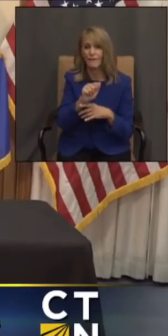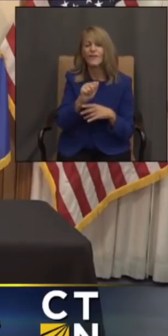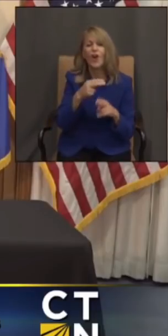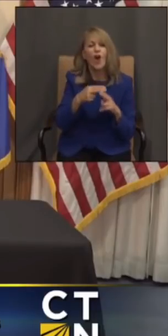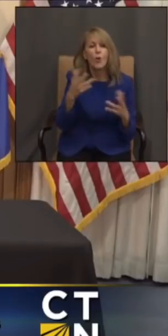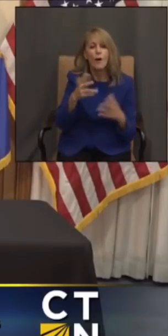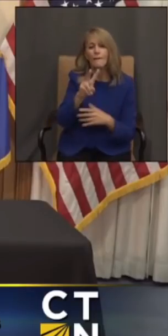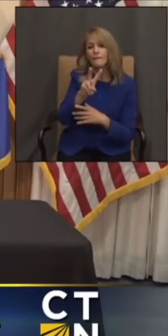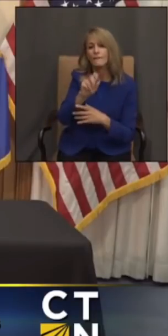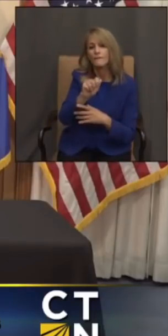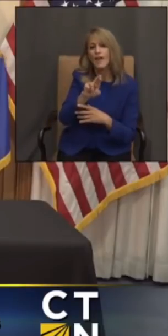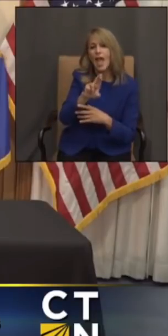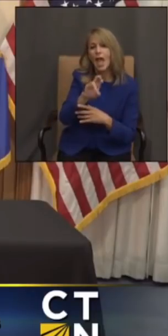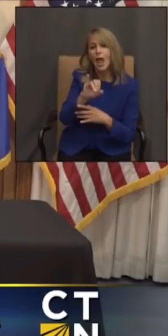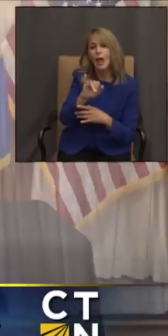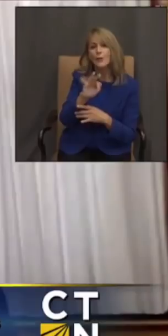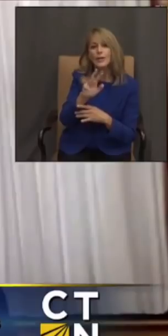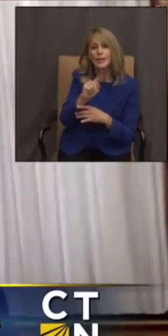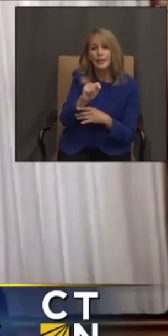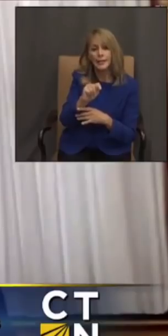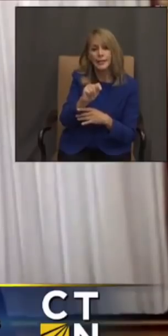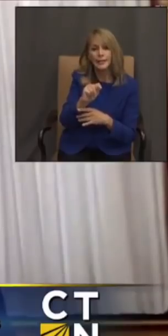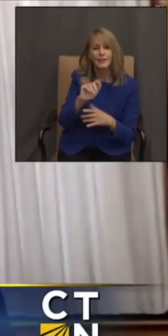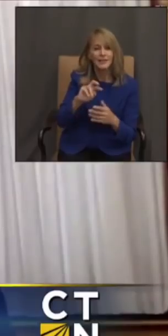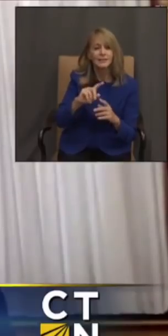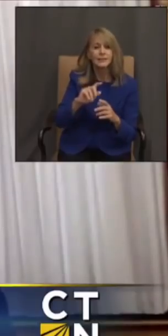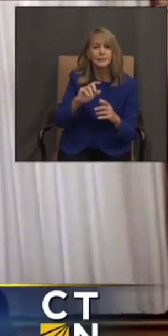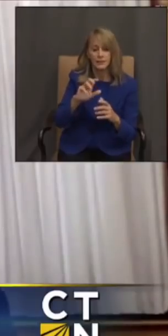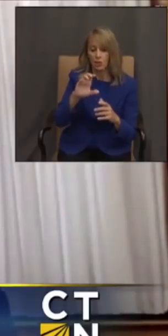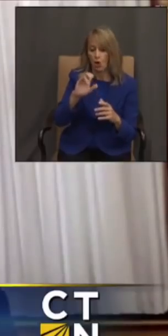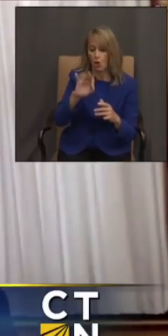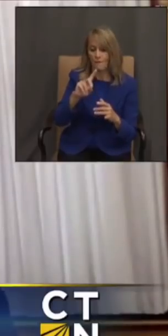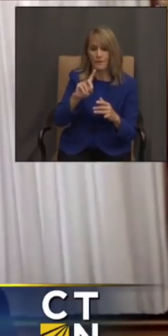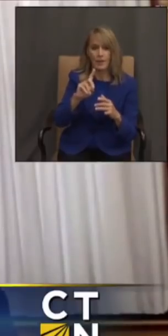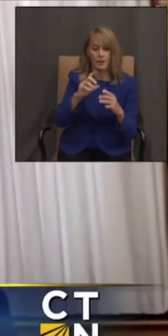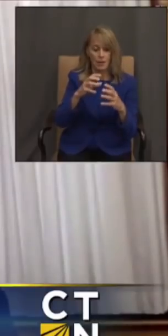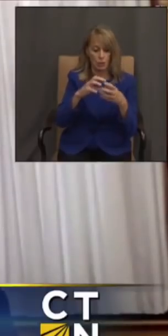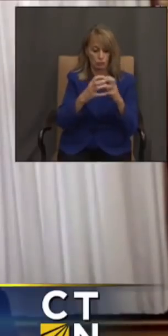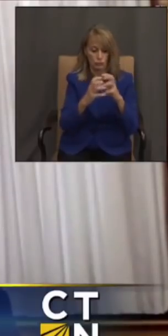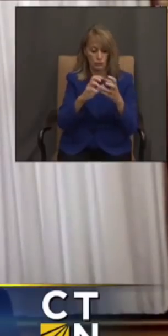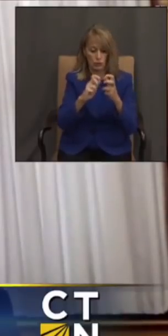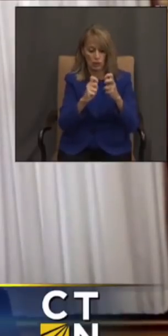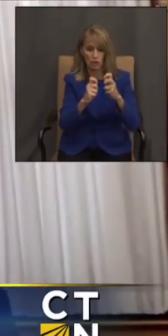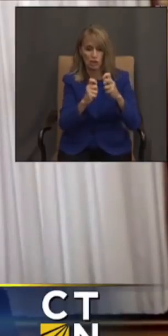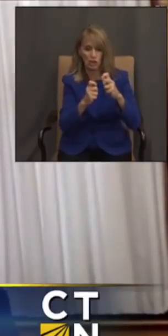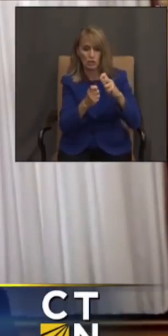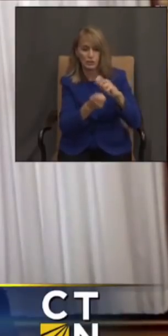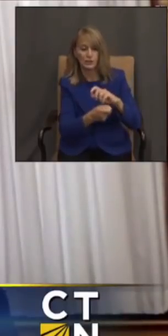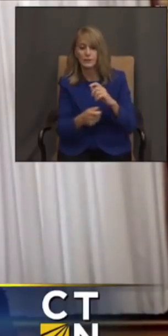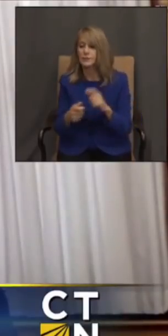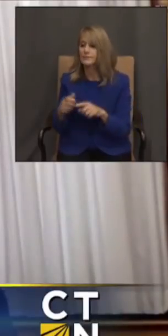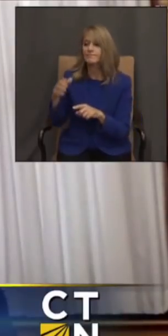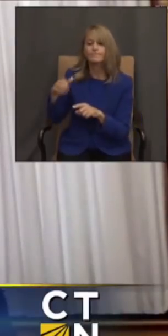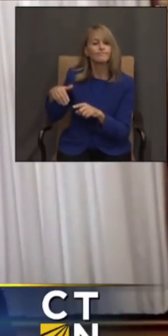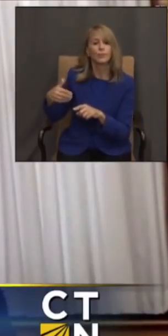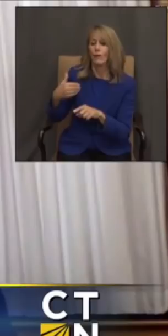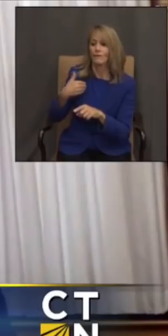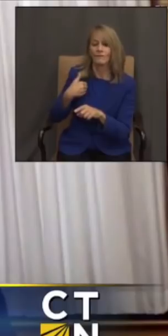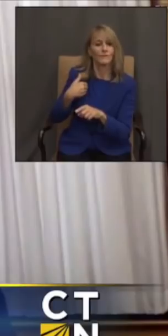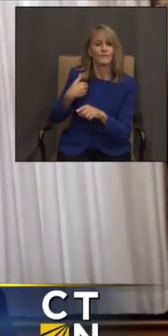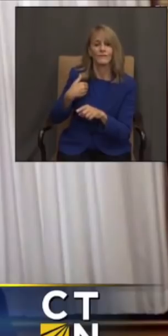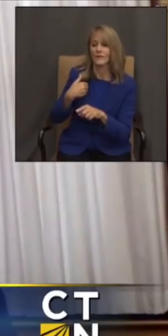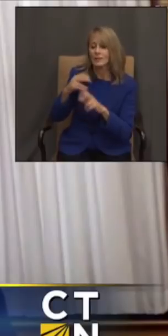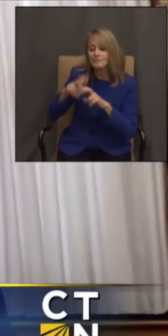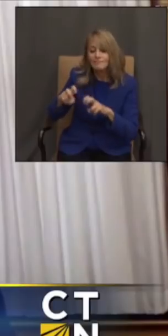not every person who's hospitalized has a sequence, a genomic sequence done to determine that, Paul.